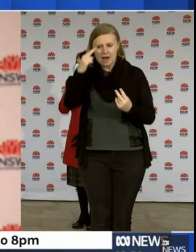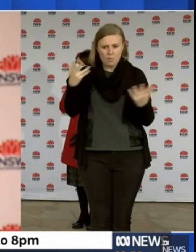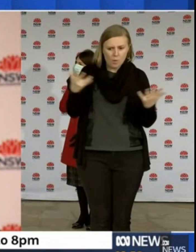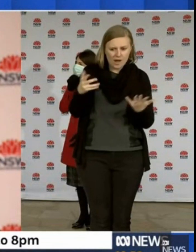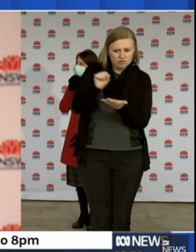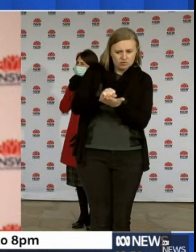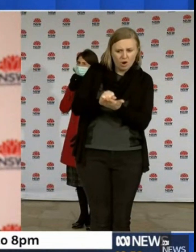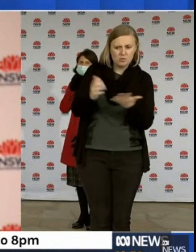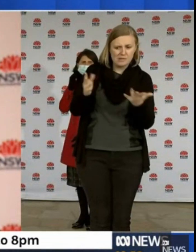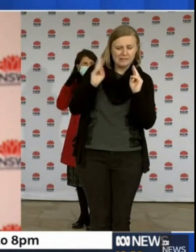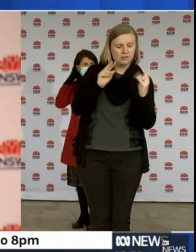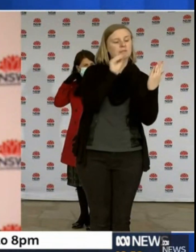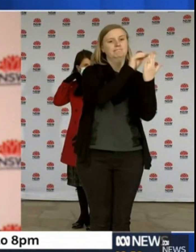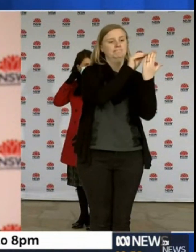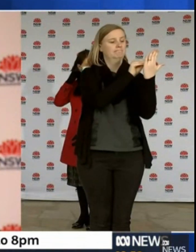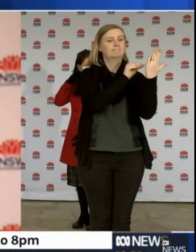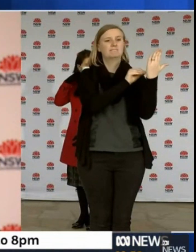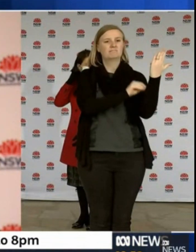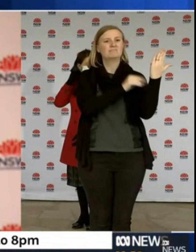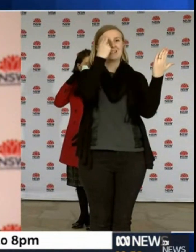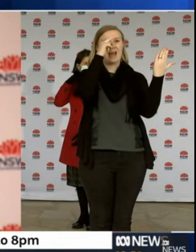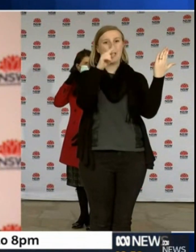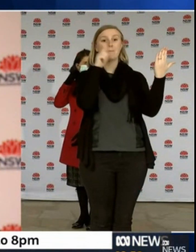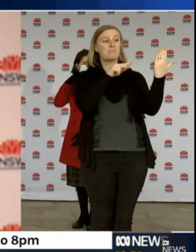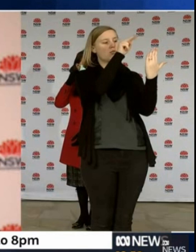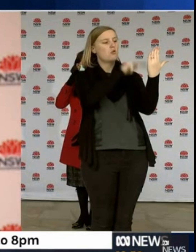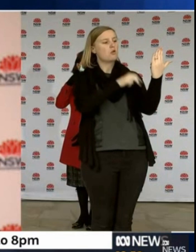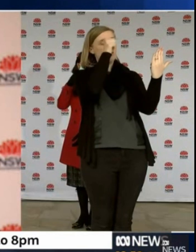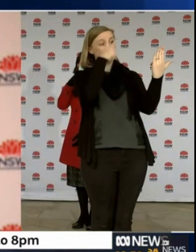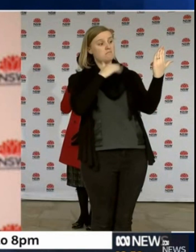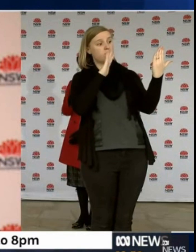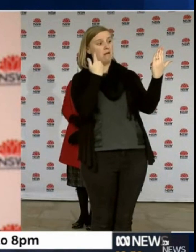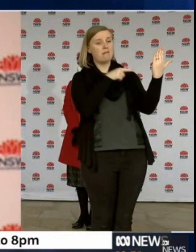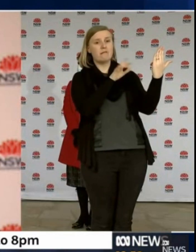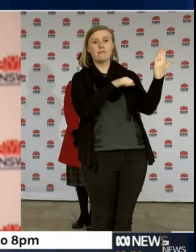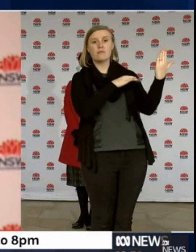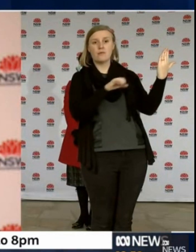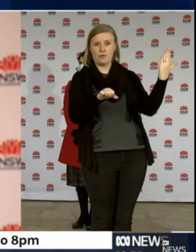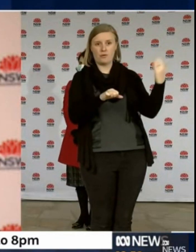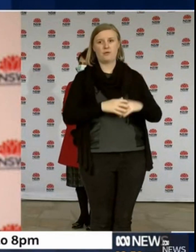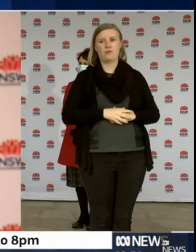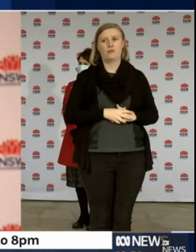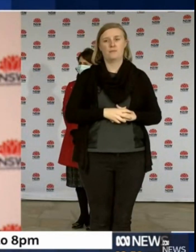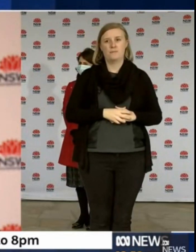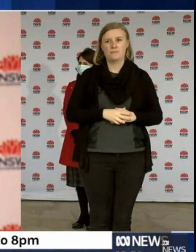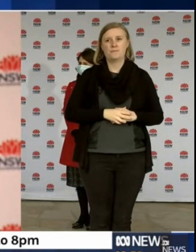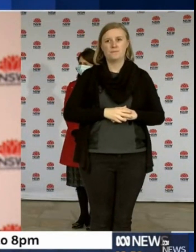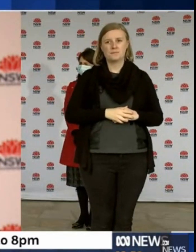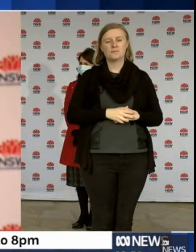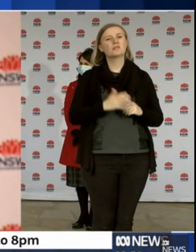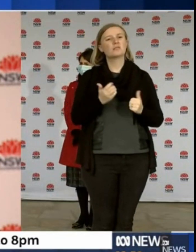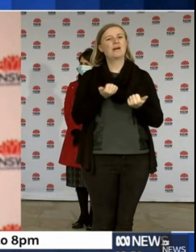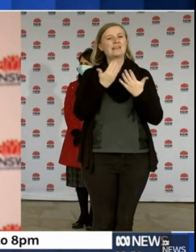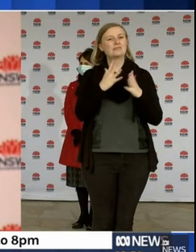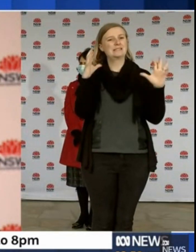is looking at those venues where the cases have either transmitted to their family or transmitted to people at the venues.